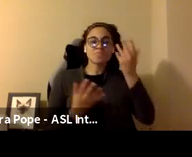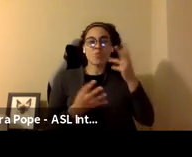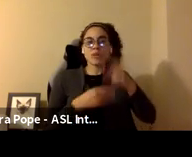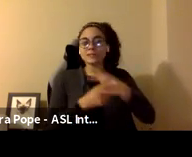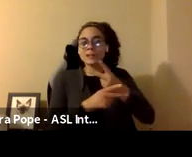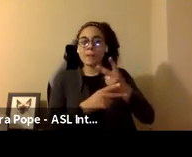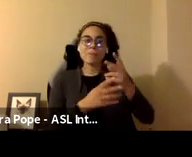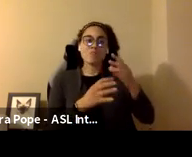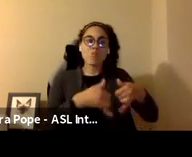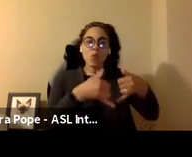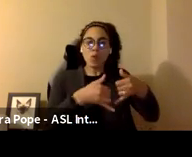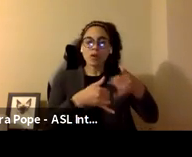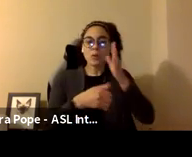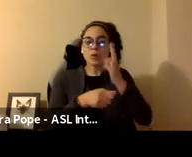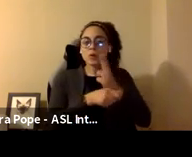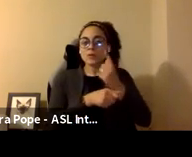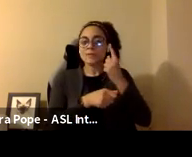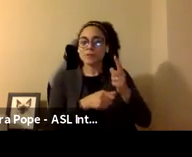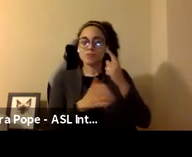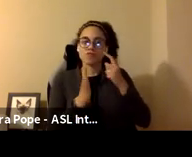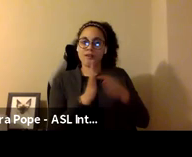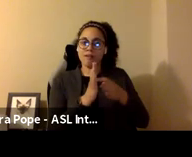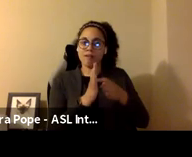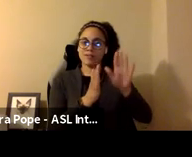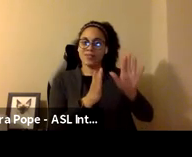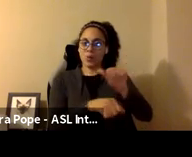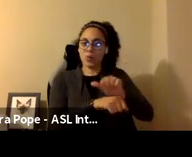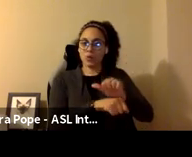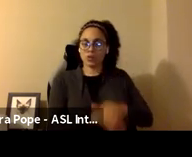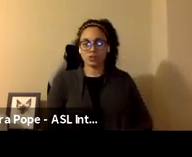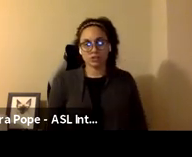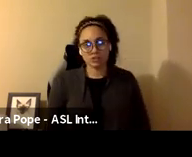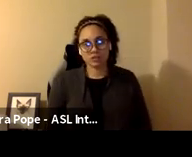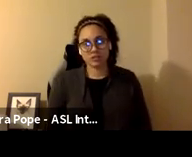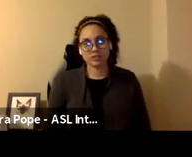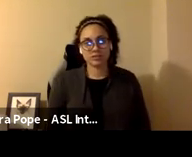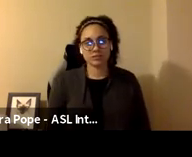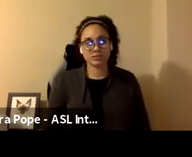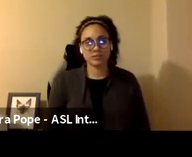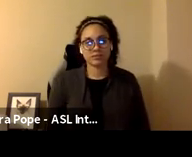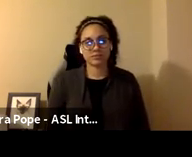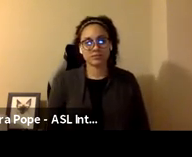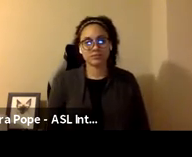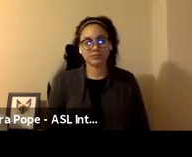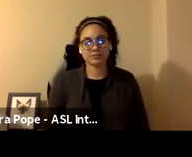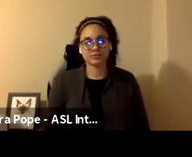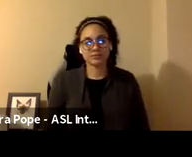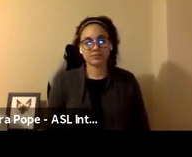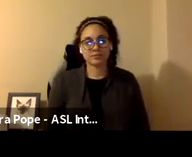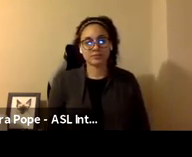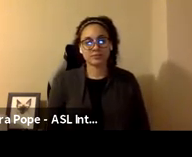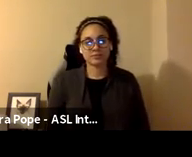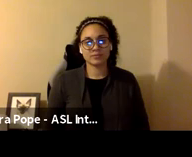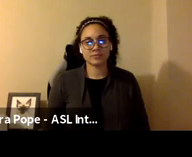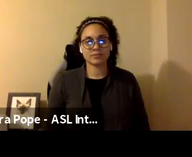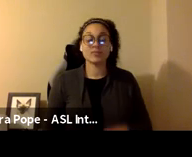to acknowledge their work. I'm going to go up here. So with